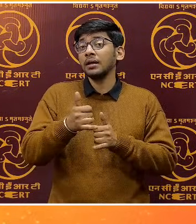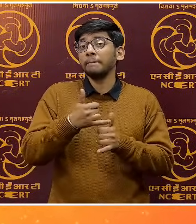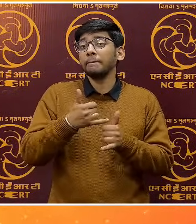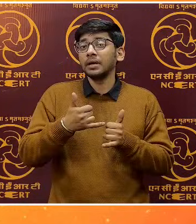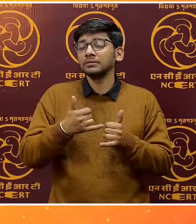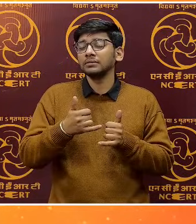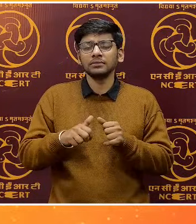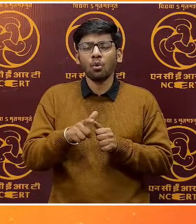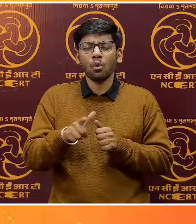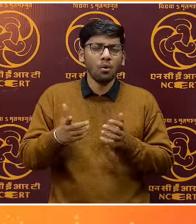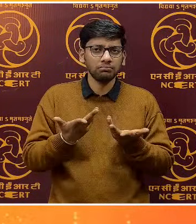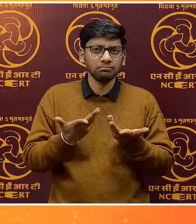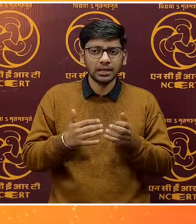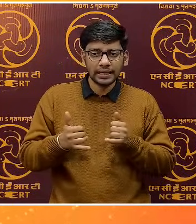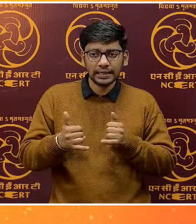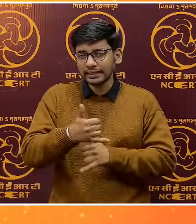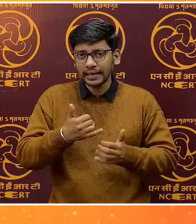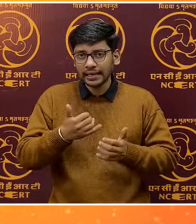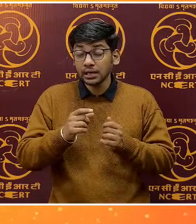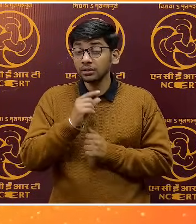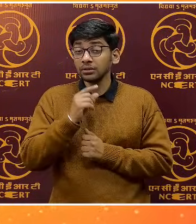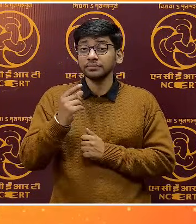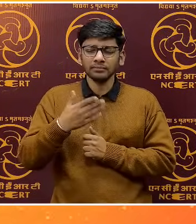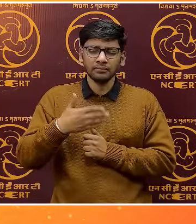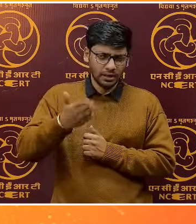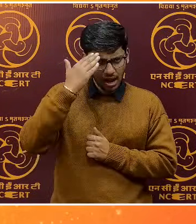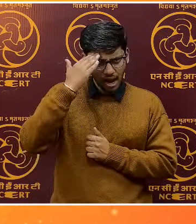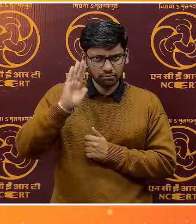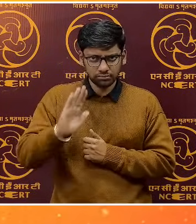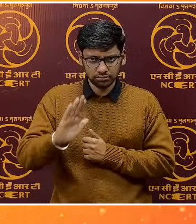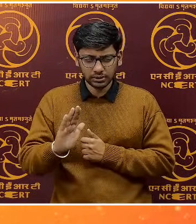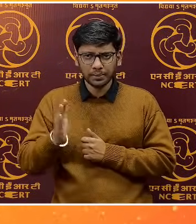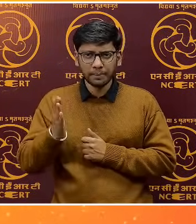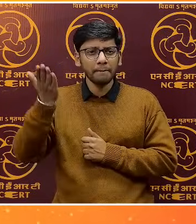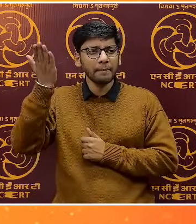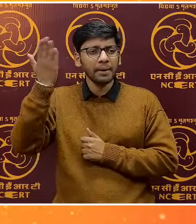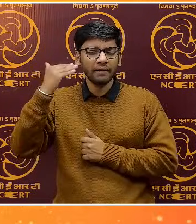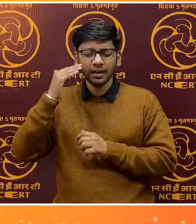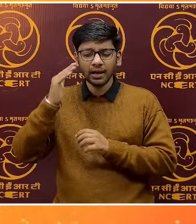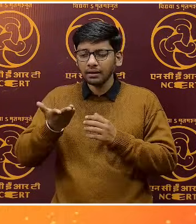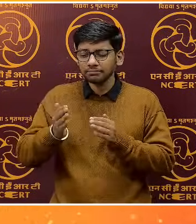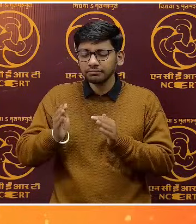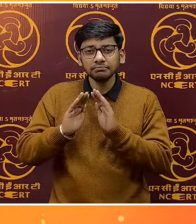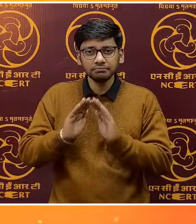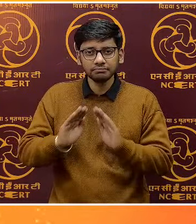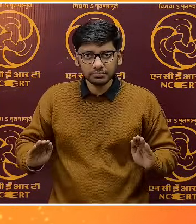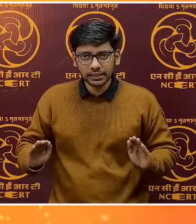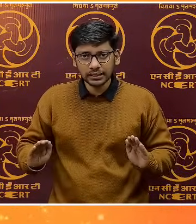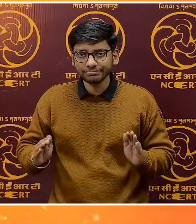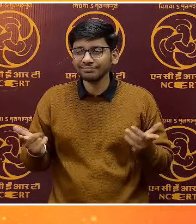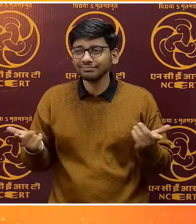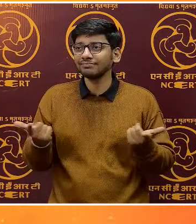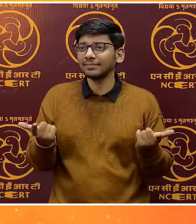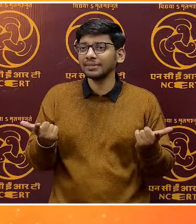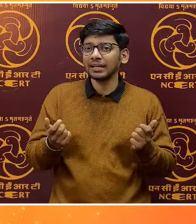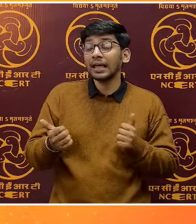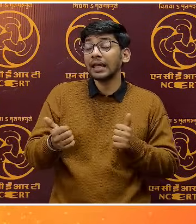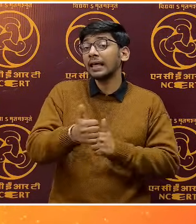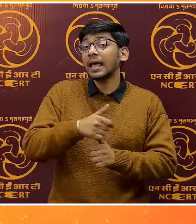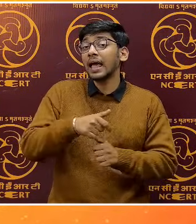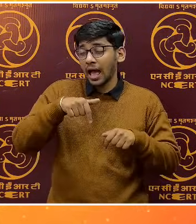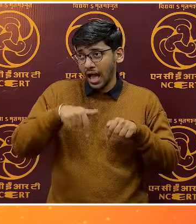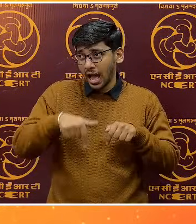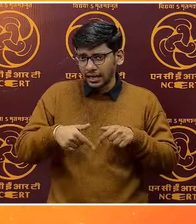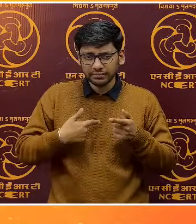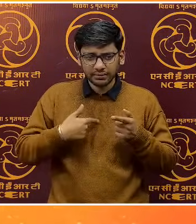So all these games they are playing. Ma'am, do you remember when you were a kid or even now, what are the games that you still love